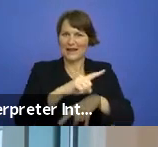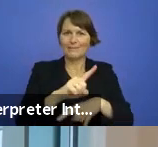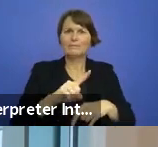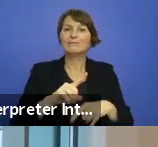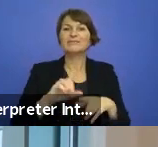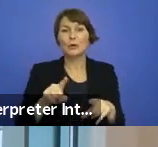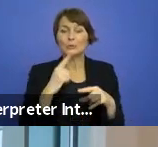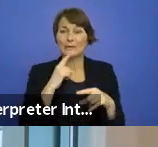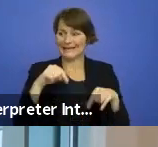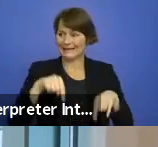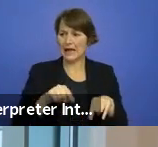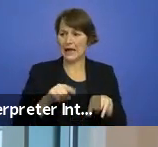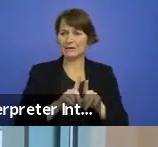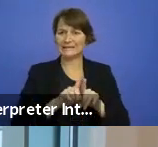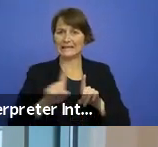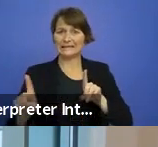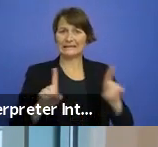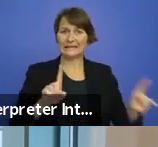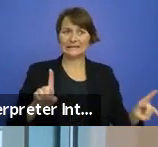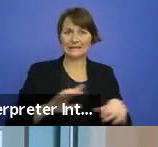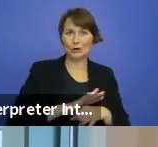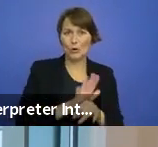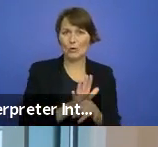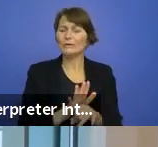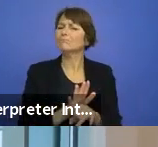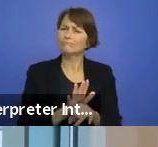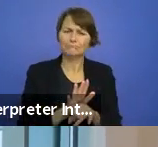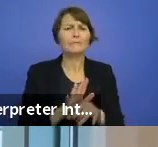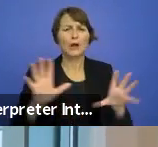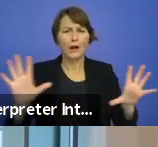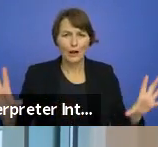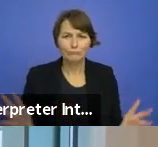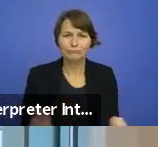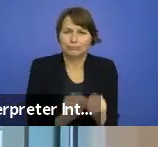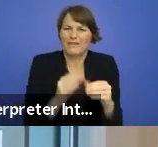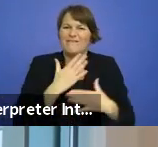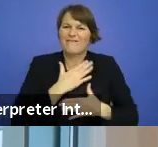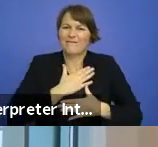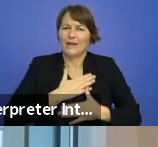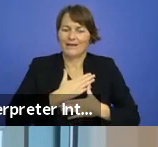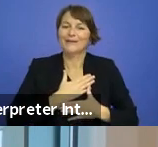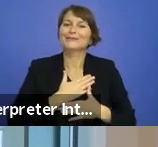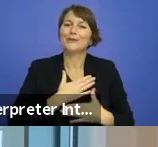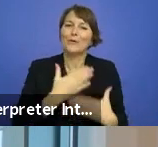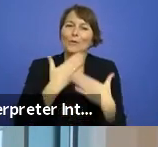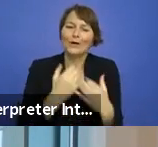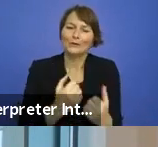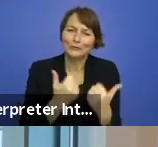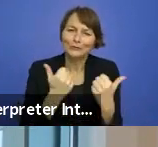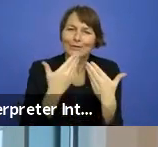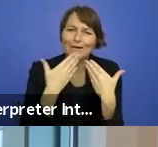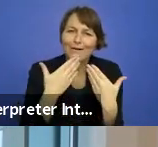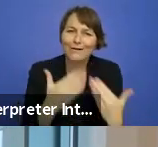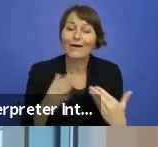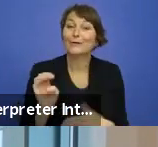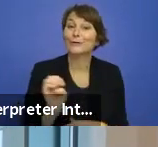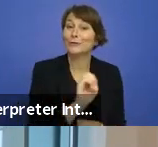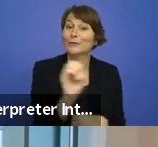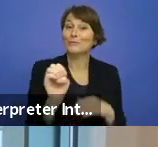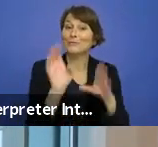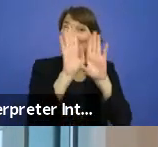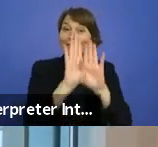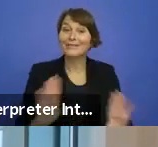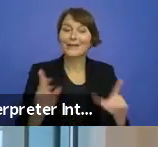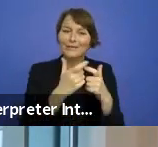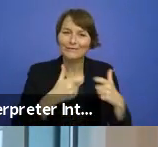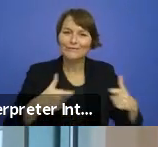halten. In diesem Sinne wünsche ich dem European Theatre Forum viel Erfolg und hoffe, dass daraus eine starke Stimme